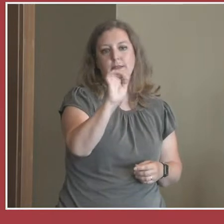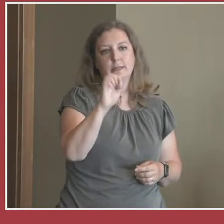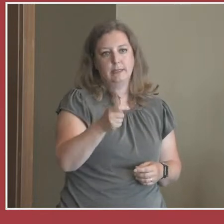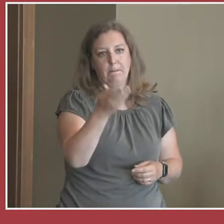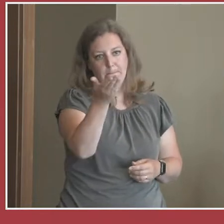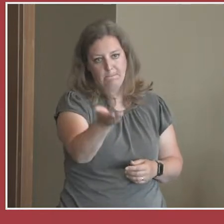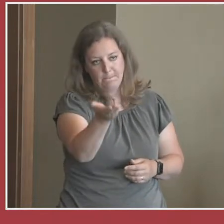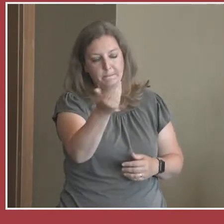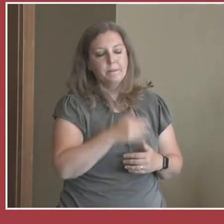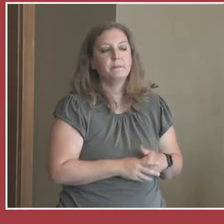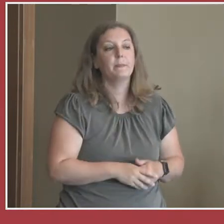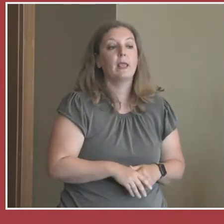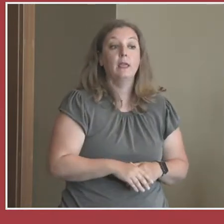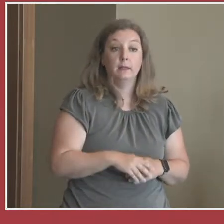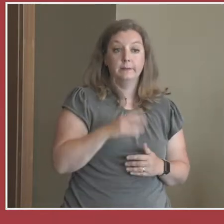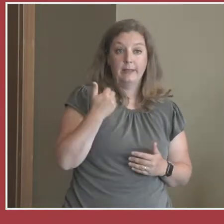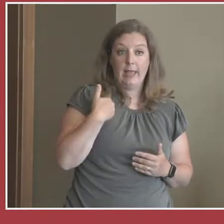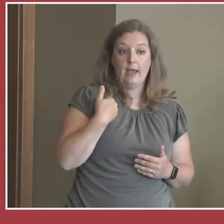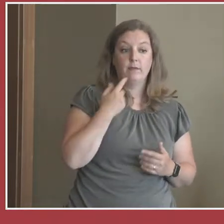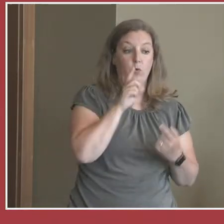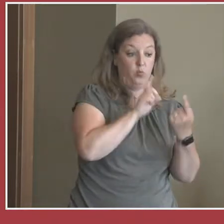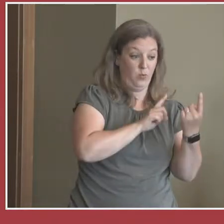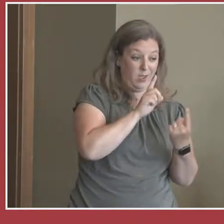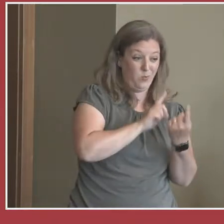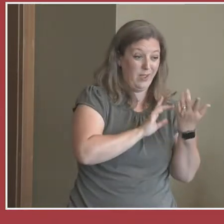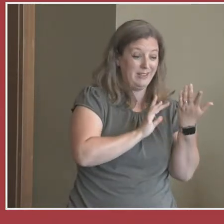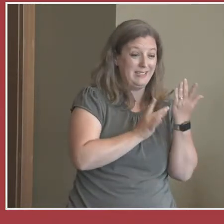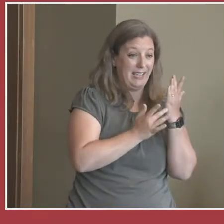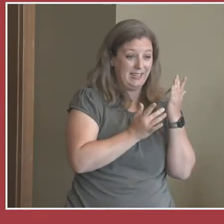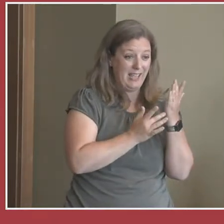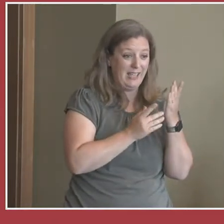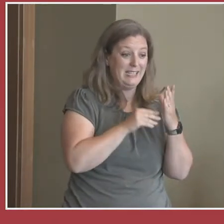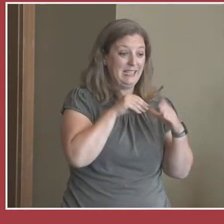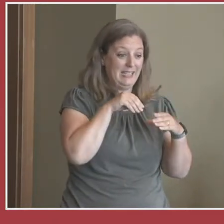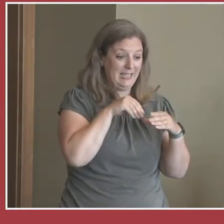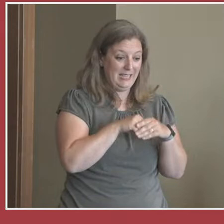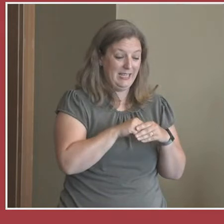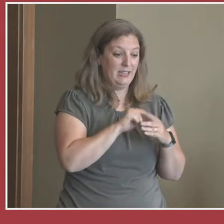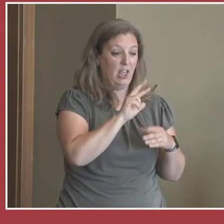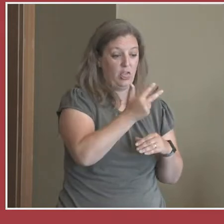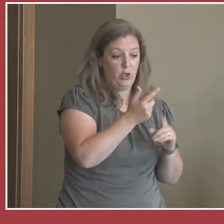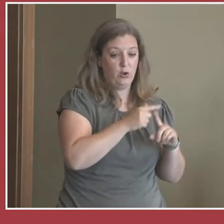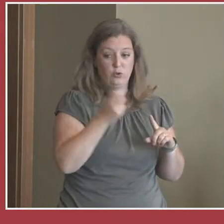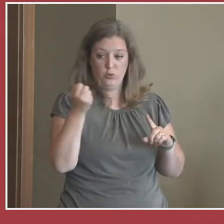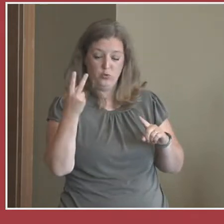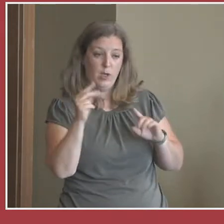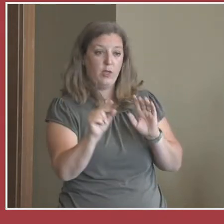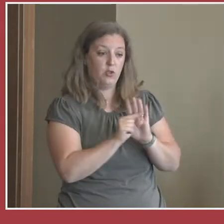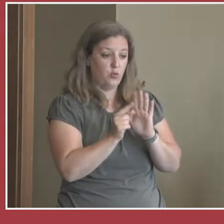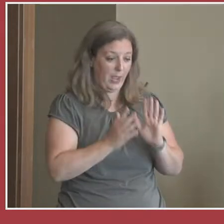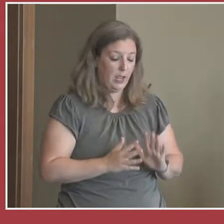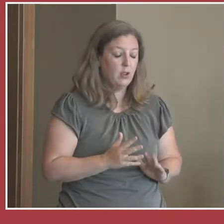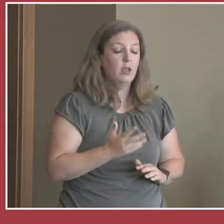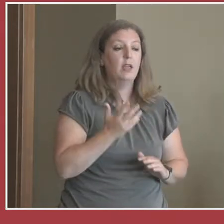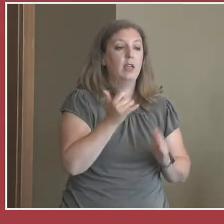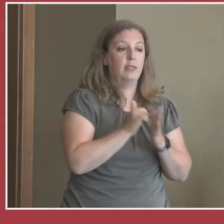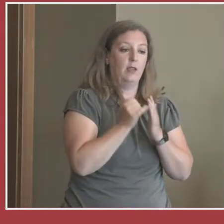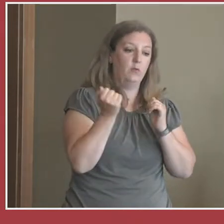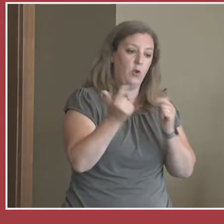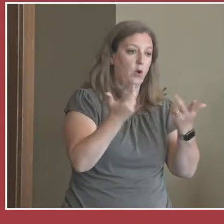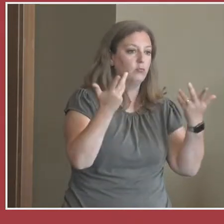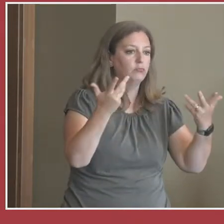doing. The fact that we had one-on-one technology in the hands of our 3rd through 12th graders, the fact that we were